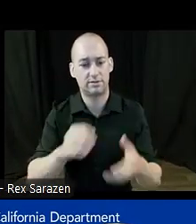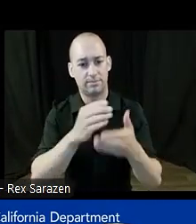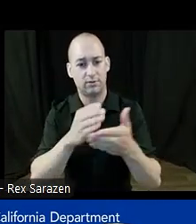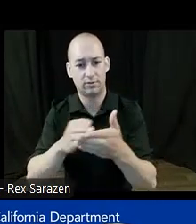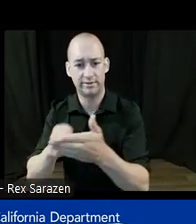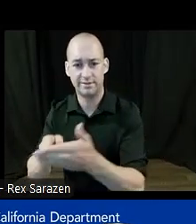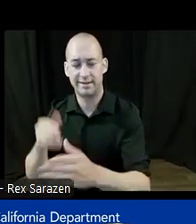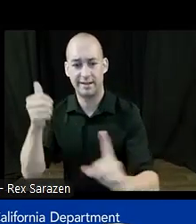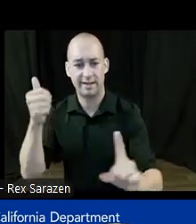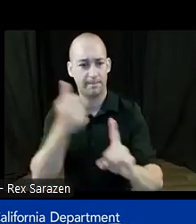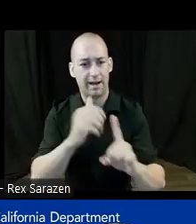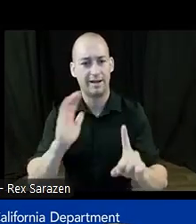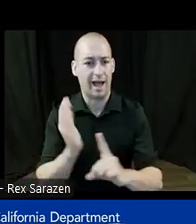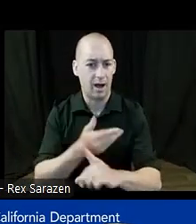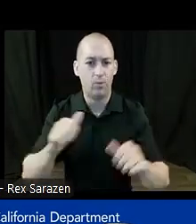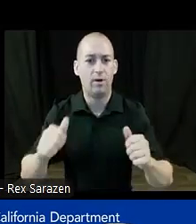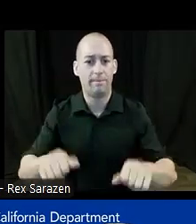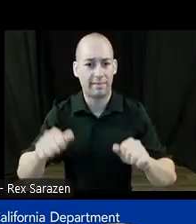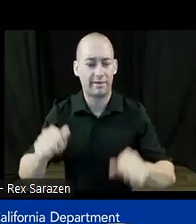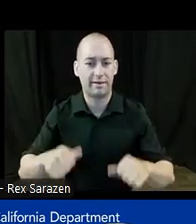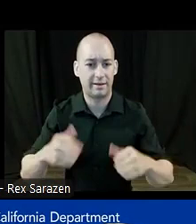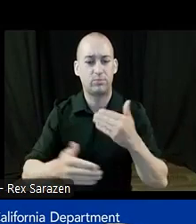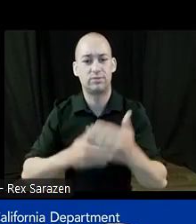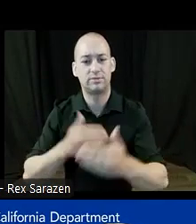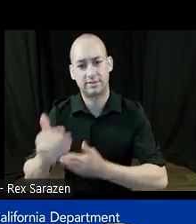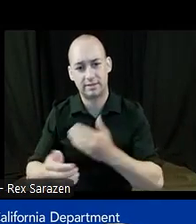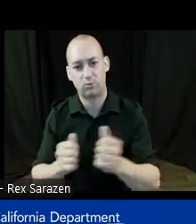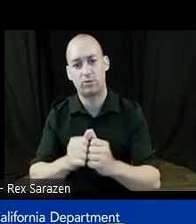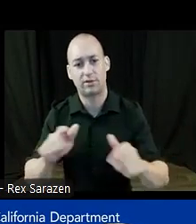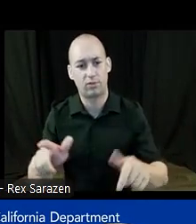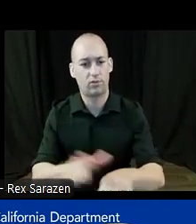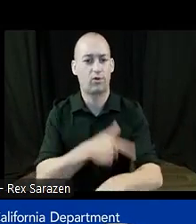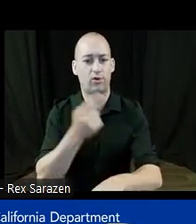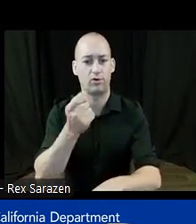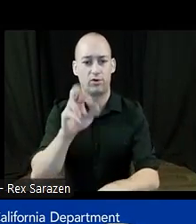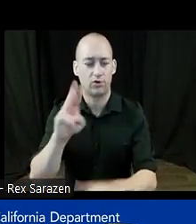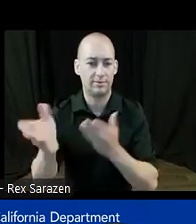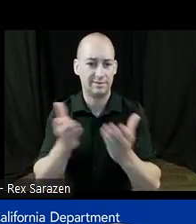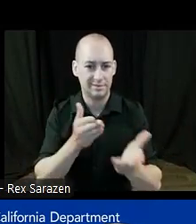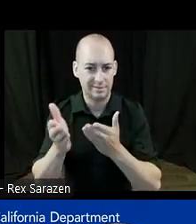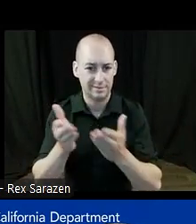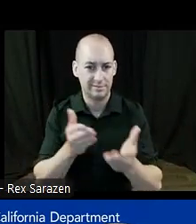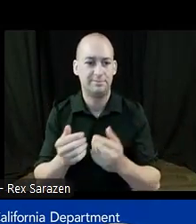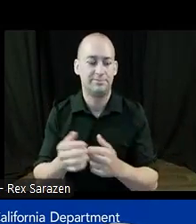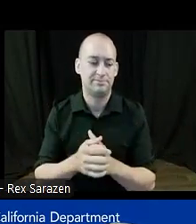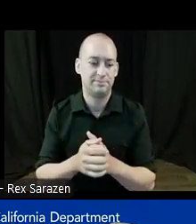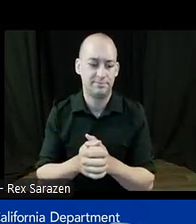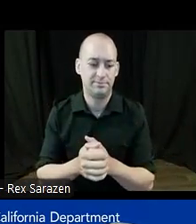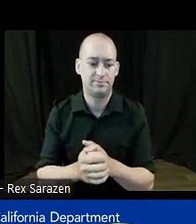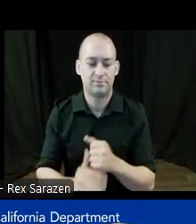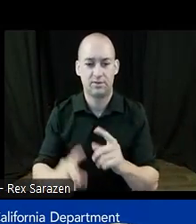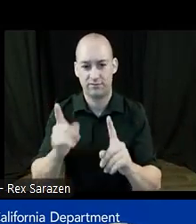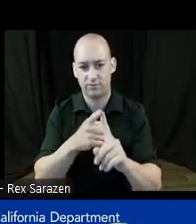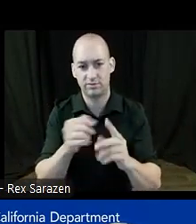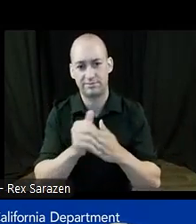our ability to proceed with long-term systems and support system transformation. The first is